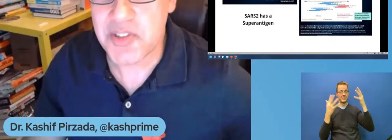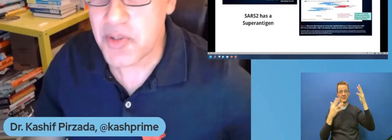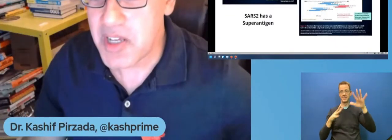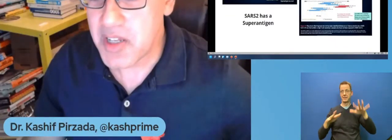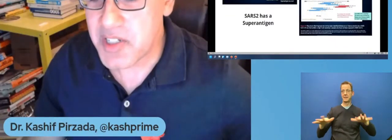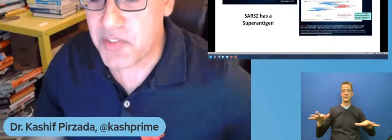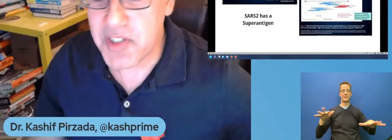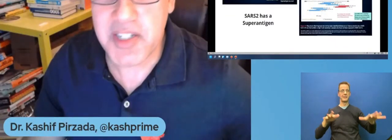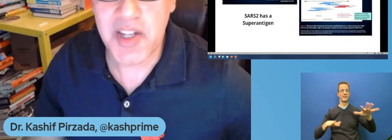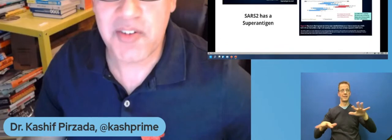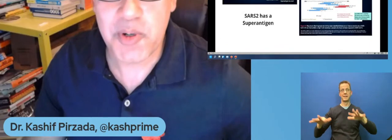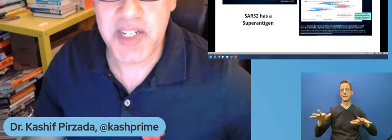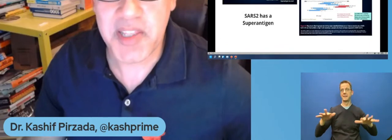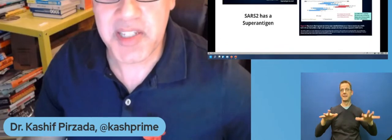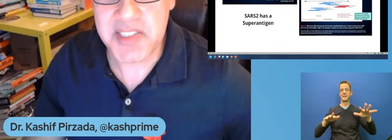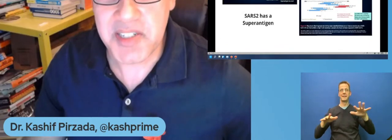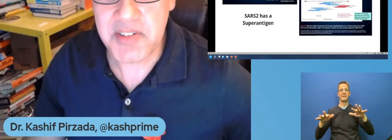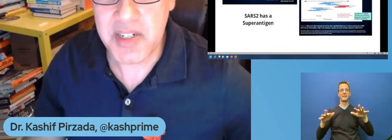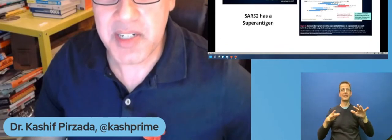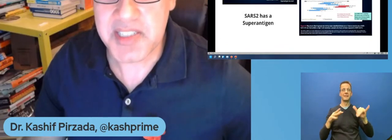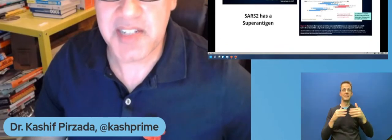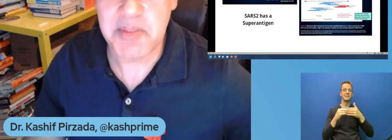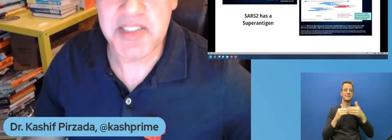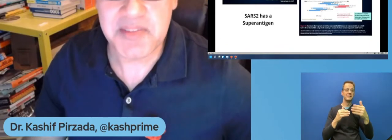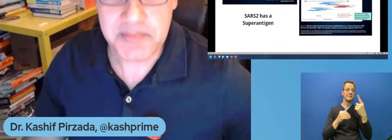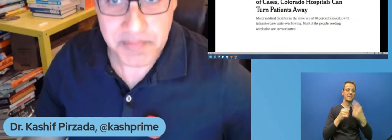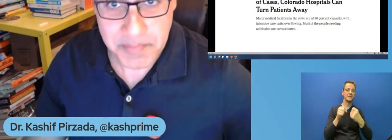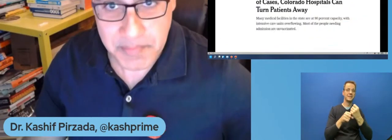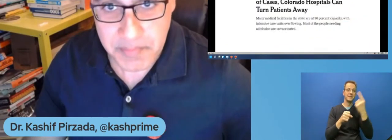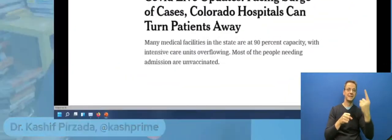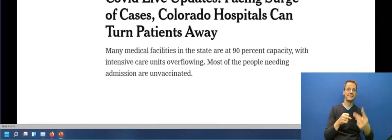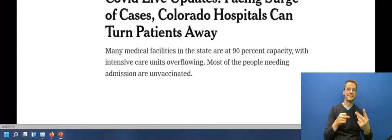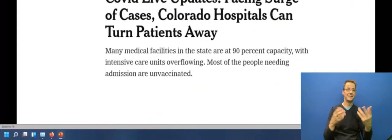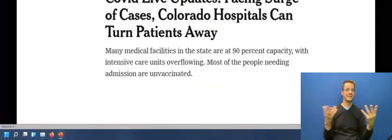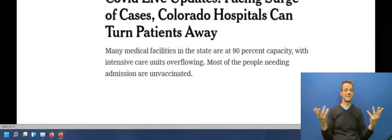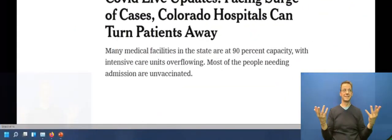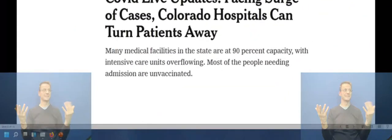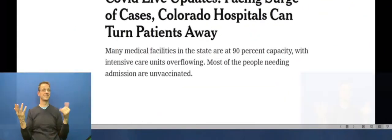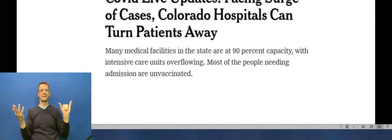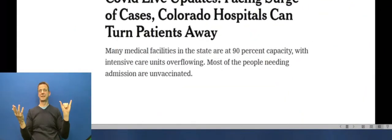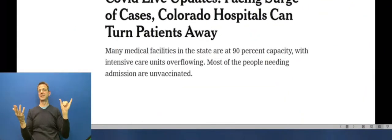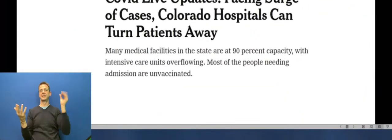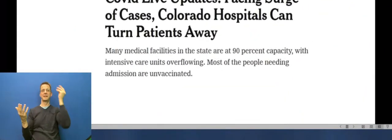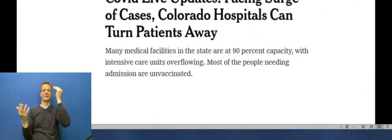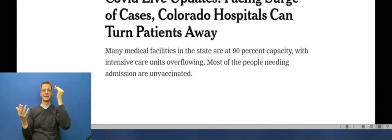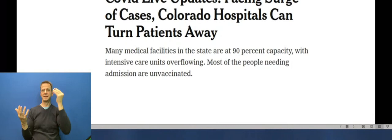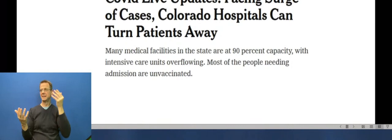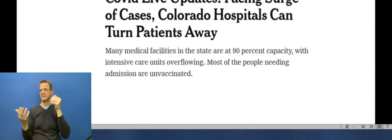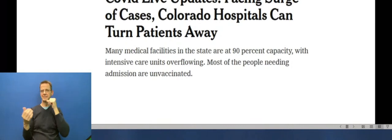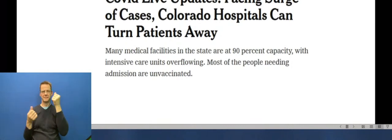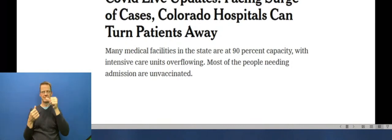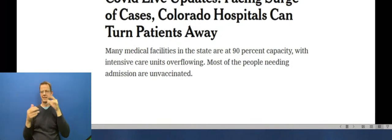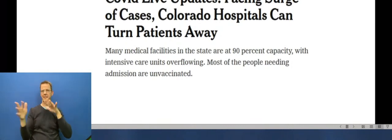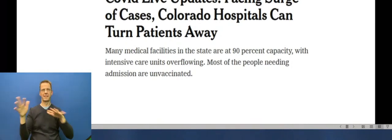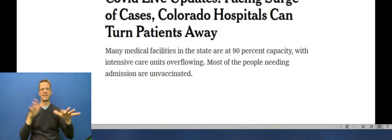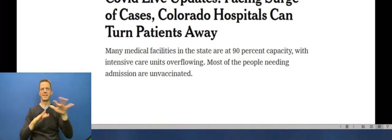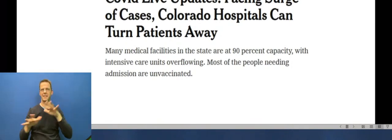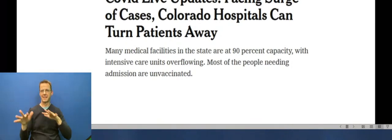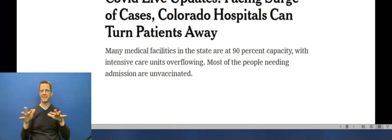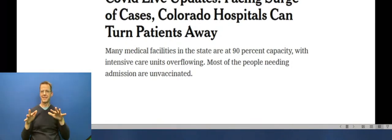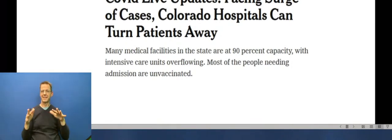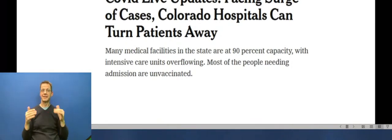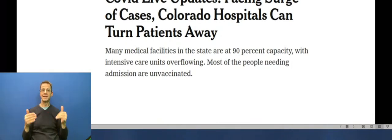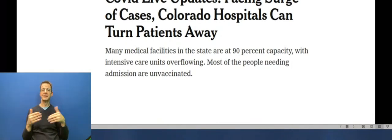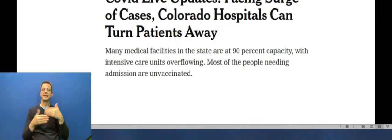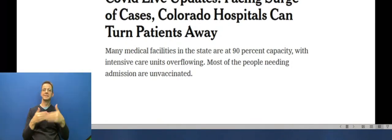infection. So definitely a lot of worrying things there. Next slide, please. The other thing is, like, there are still too many unvaccinated